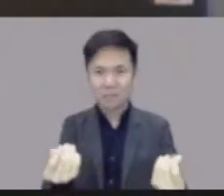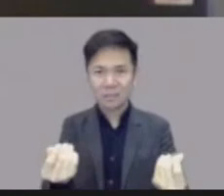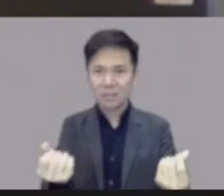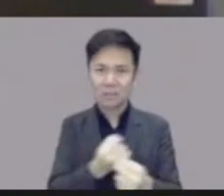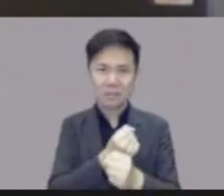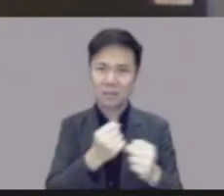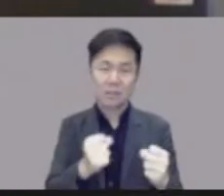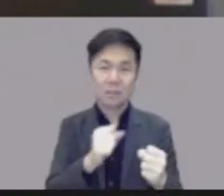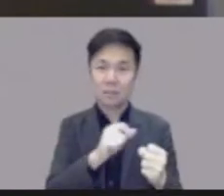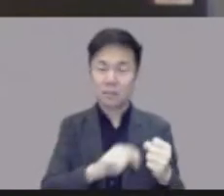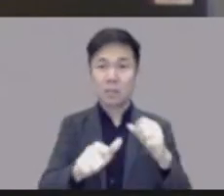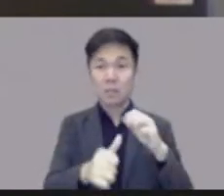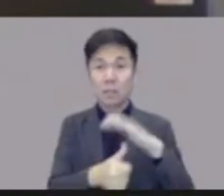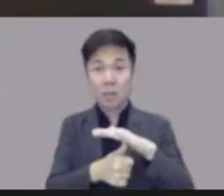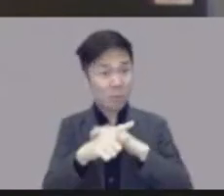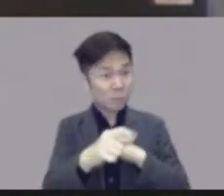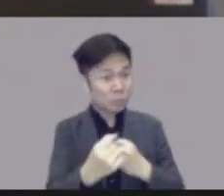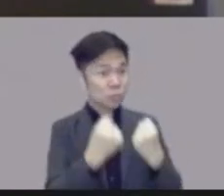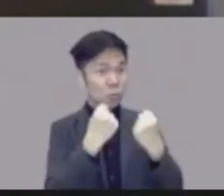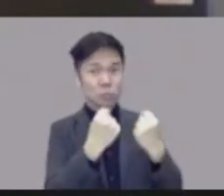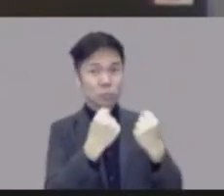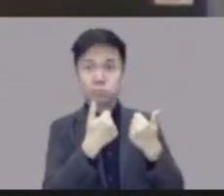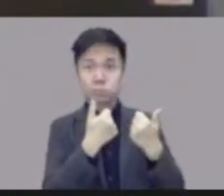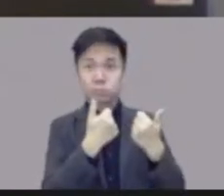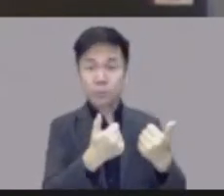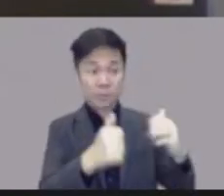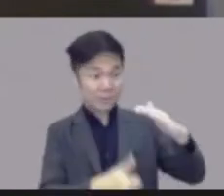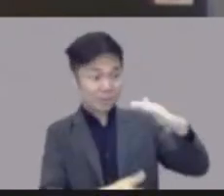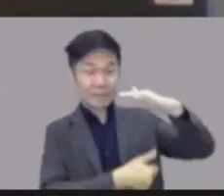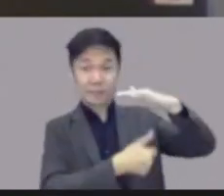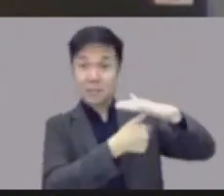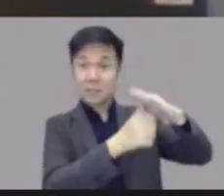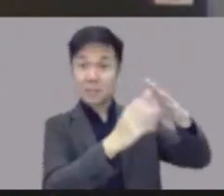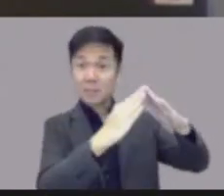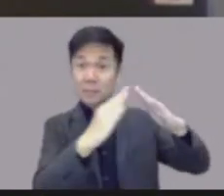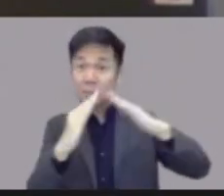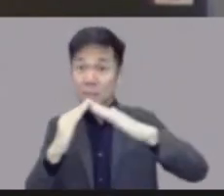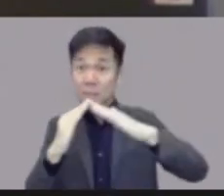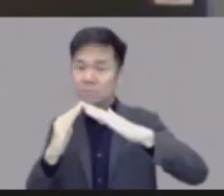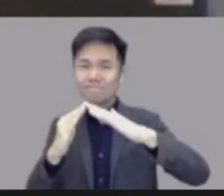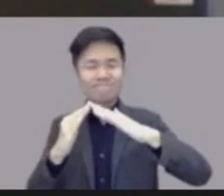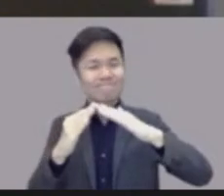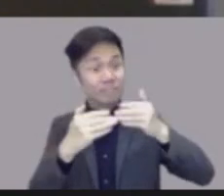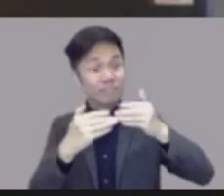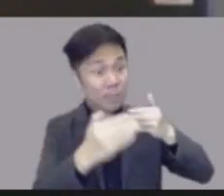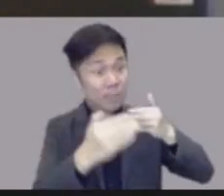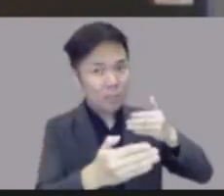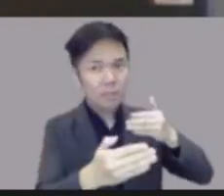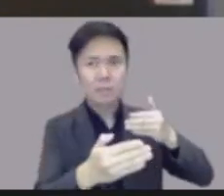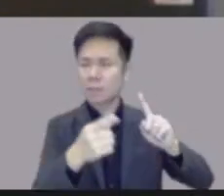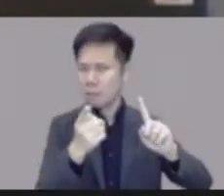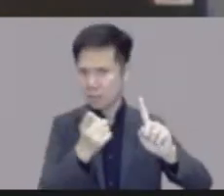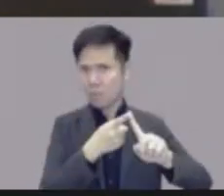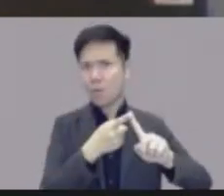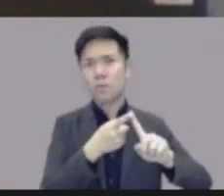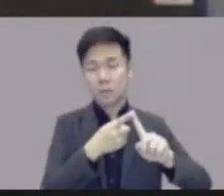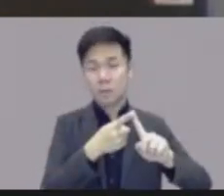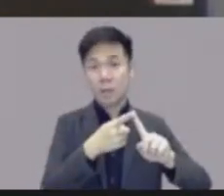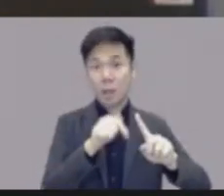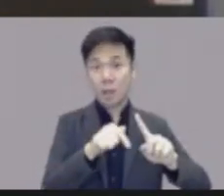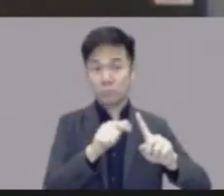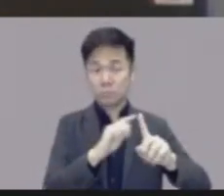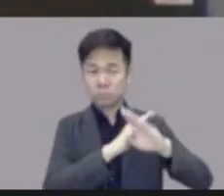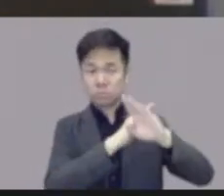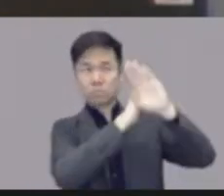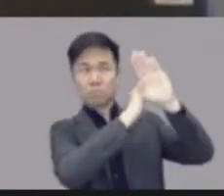resilient cities is an important step towards its direction towards addressing our environment in our environmental crisis as a